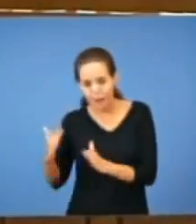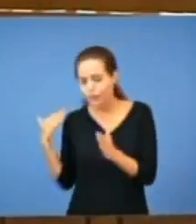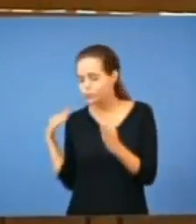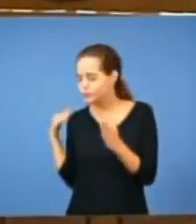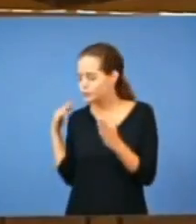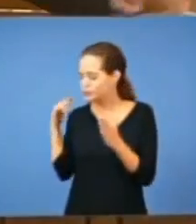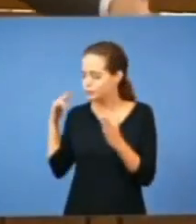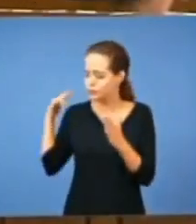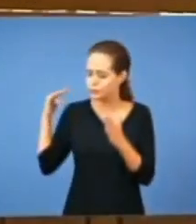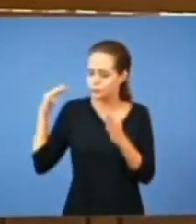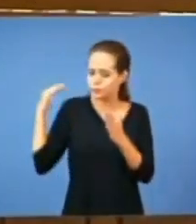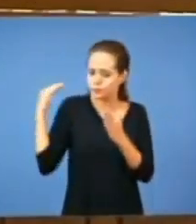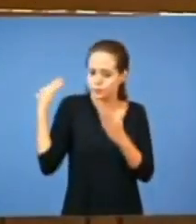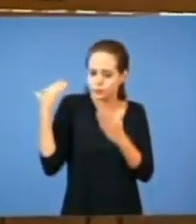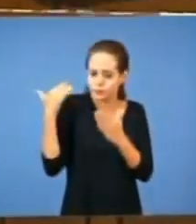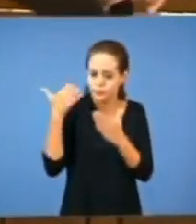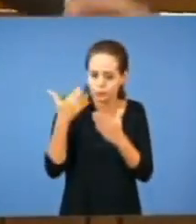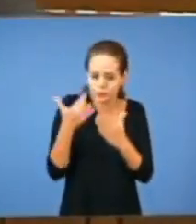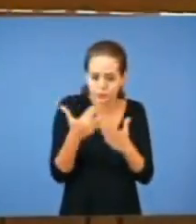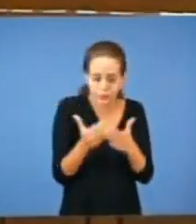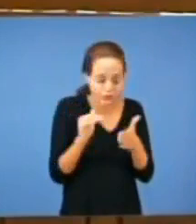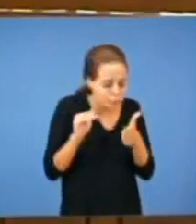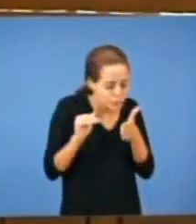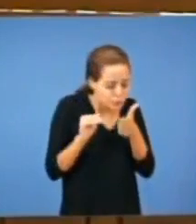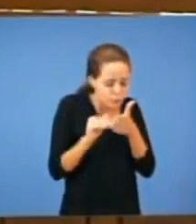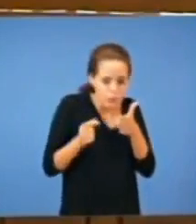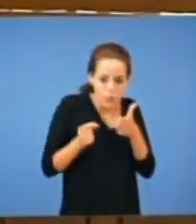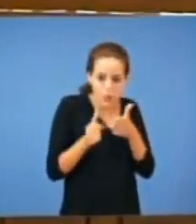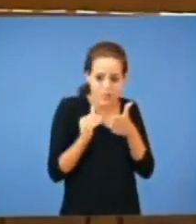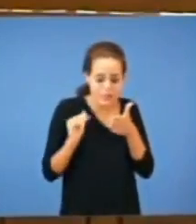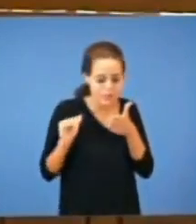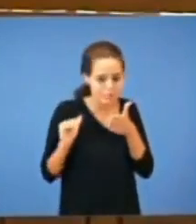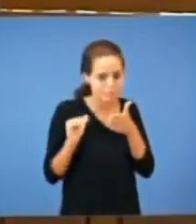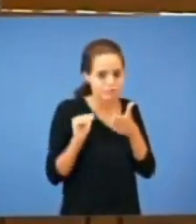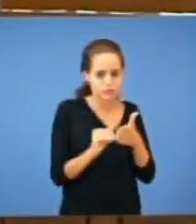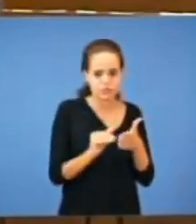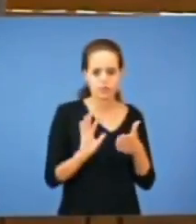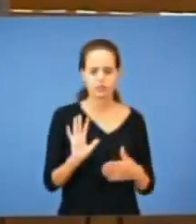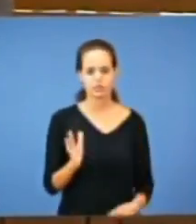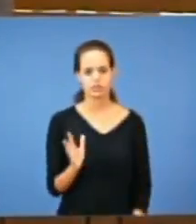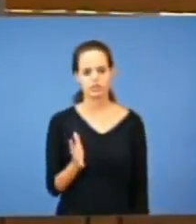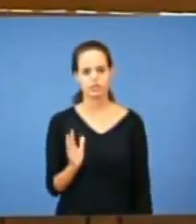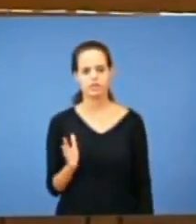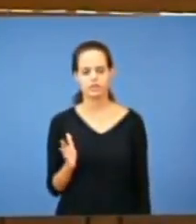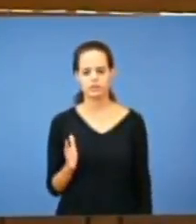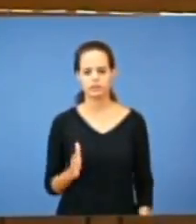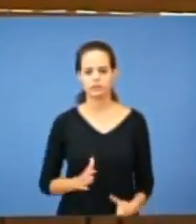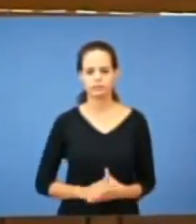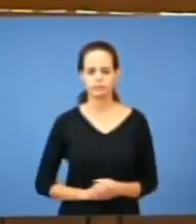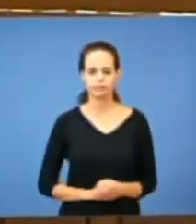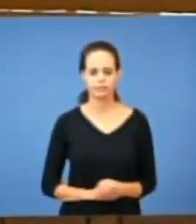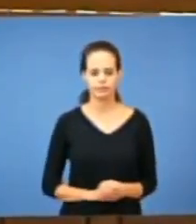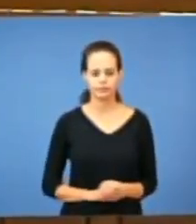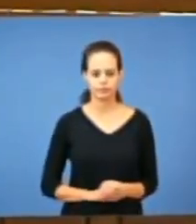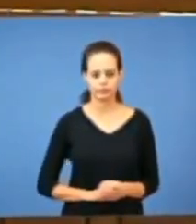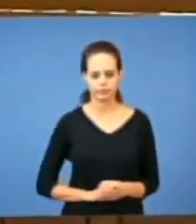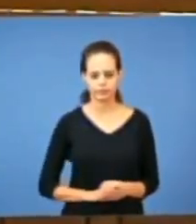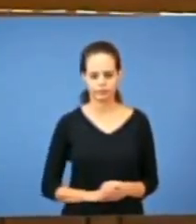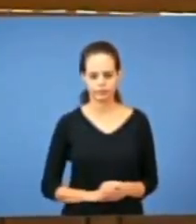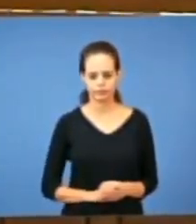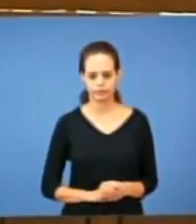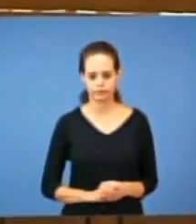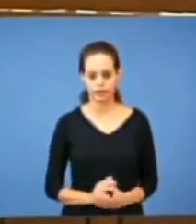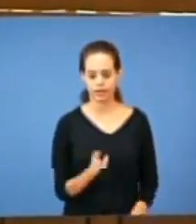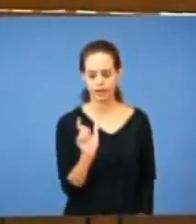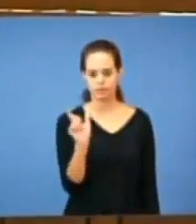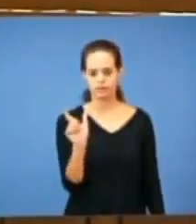living its last days, the last moments of the church, the last church. So, going back once again. So, let us